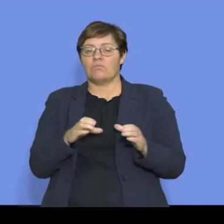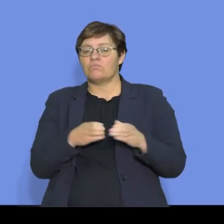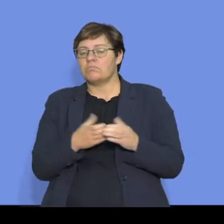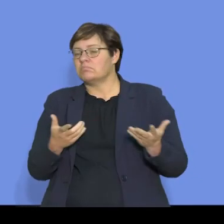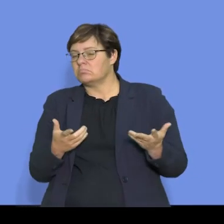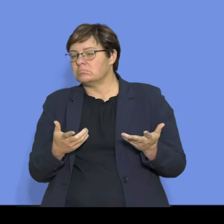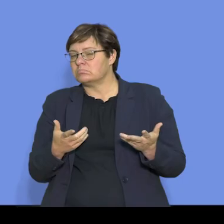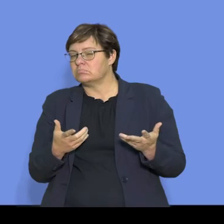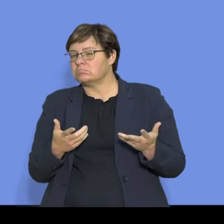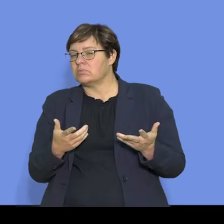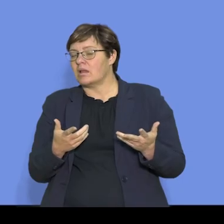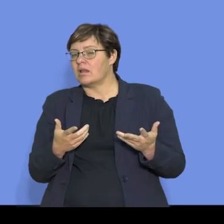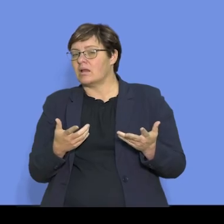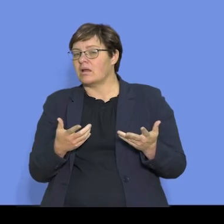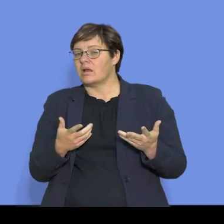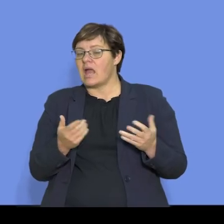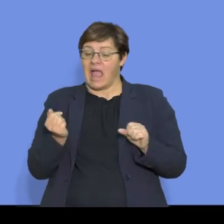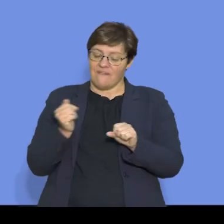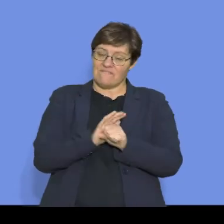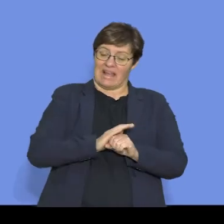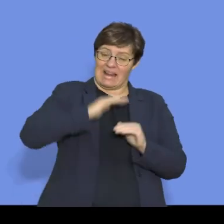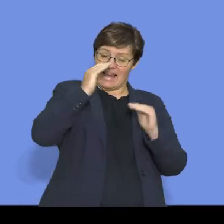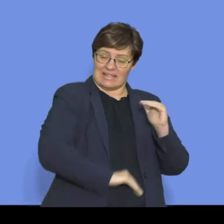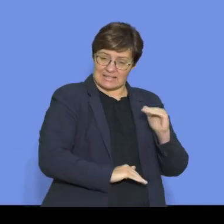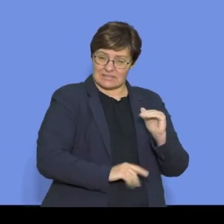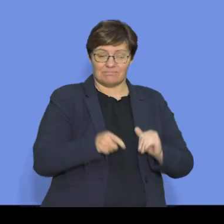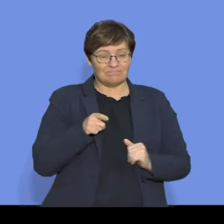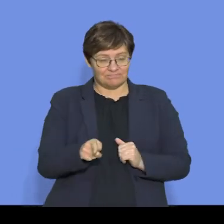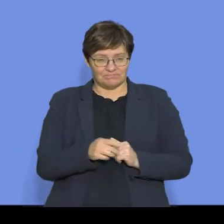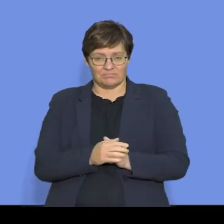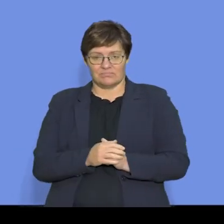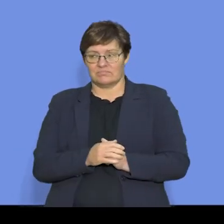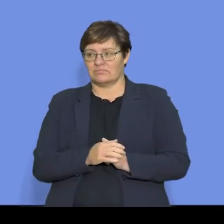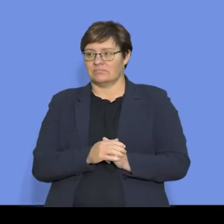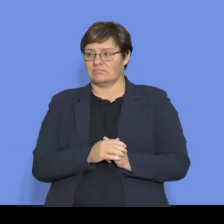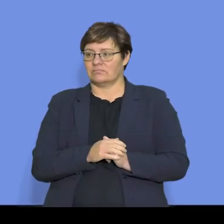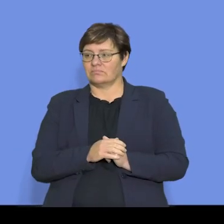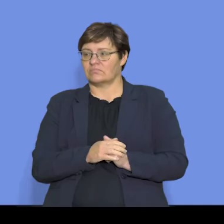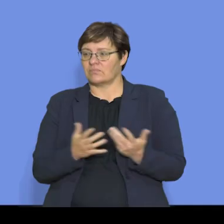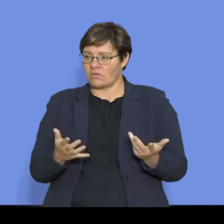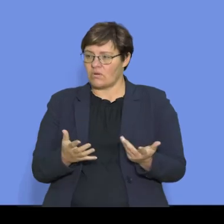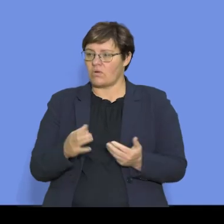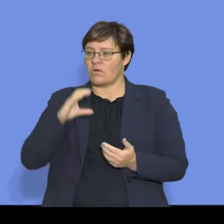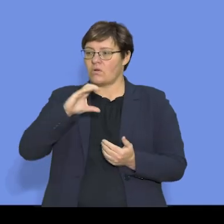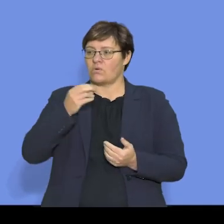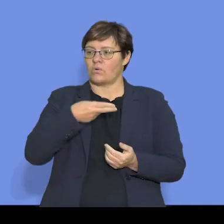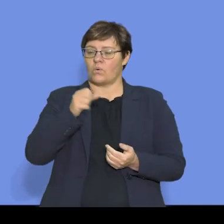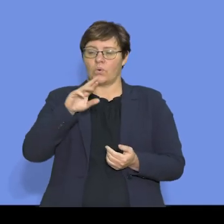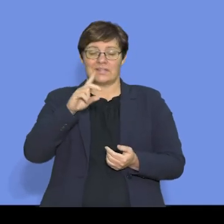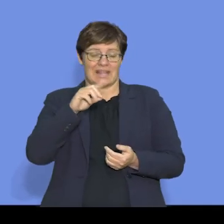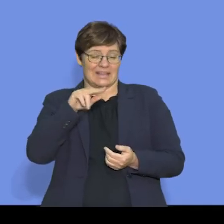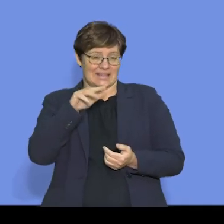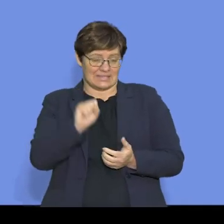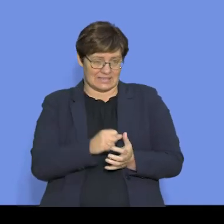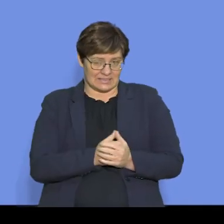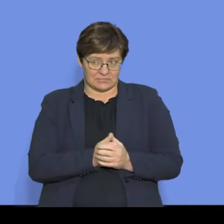which seemed to have the least effect on was the chordates or the vertebrates. So